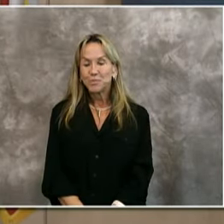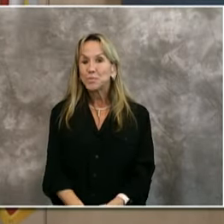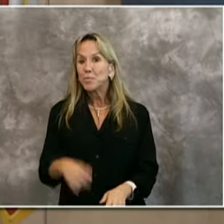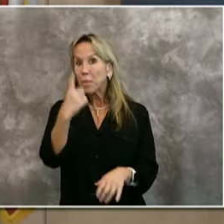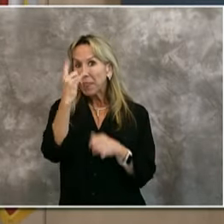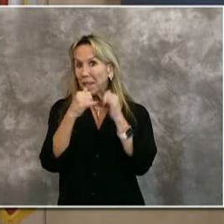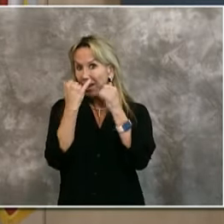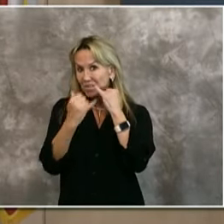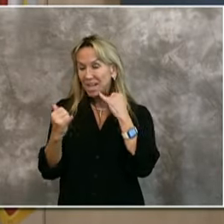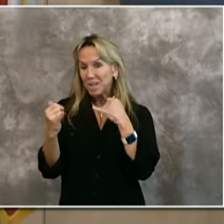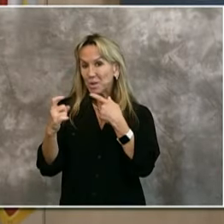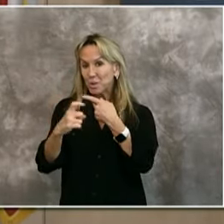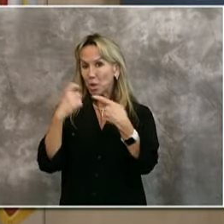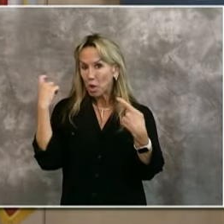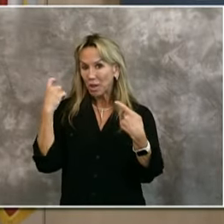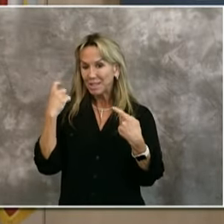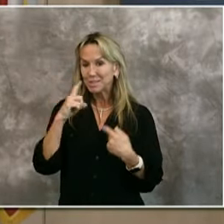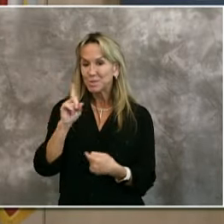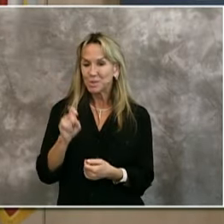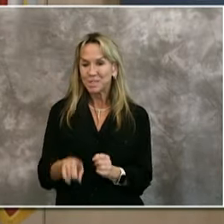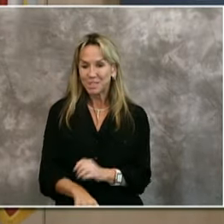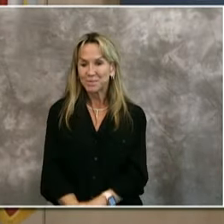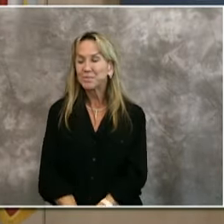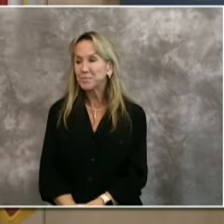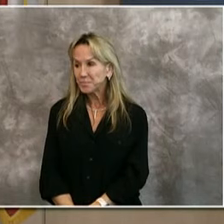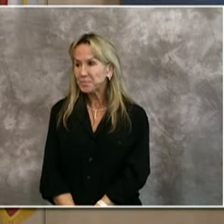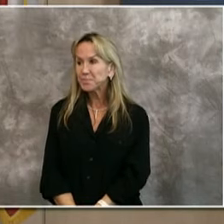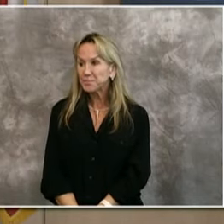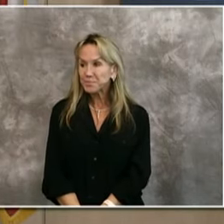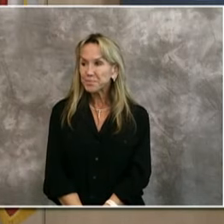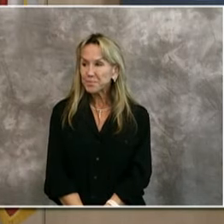We have one final call-in question.